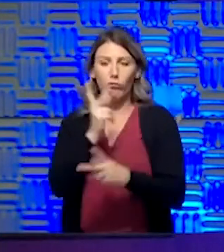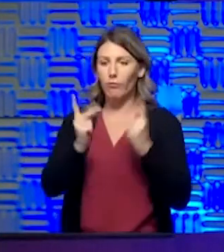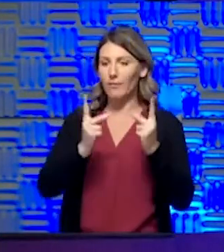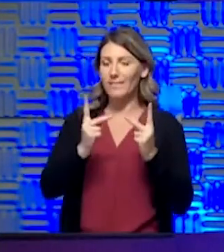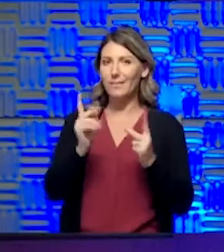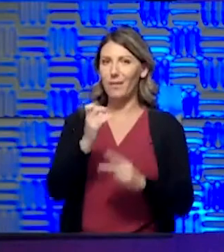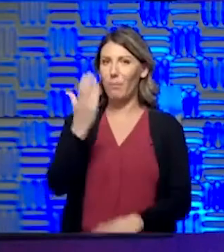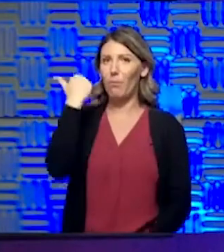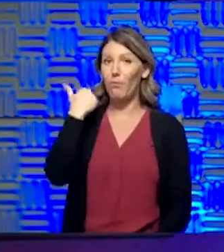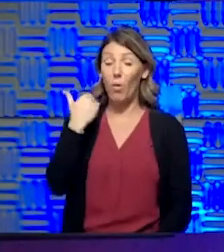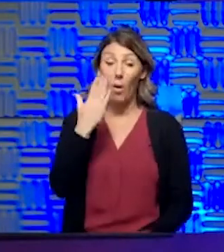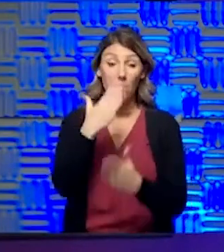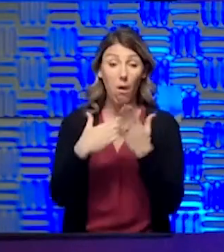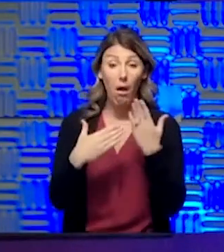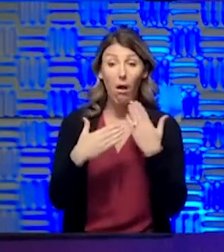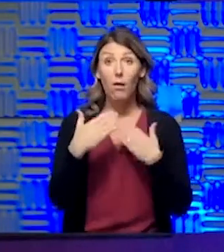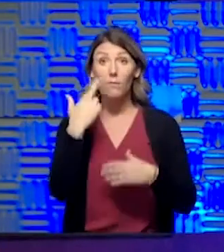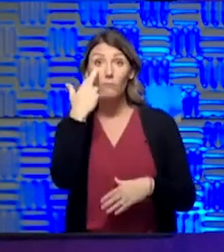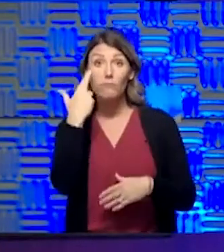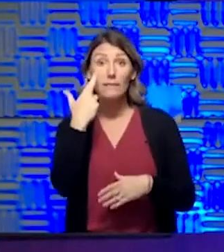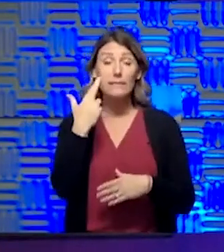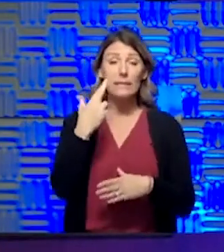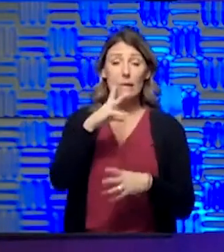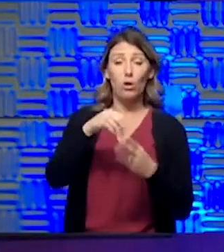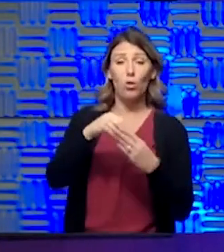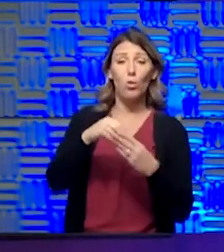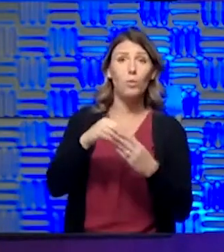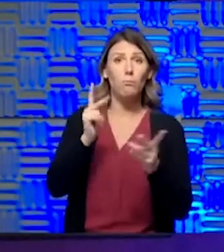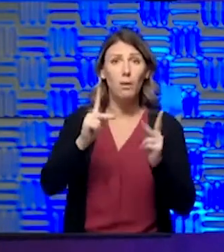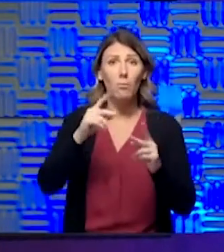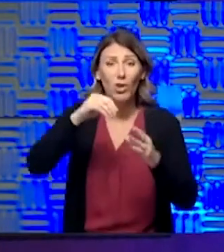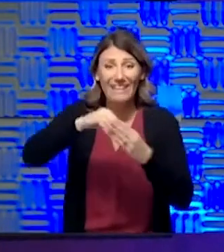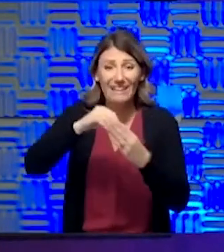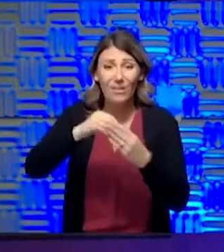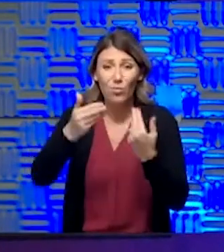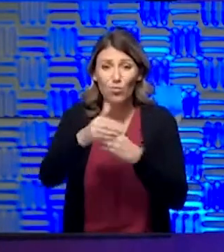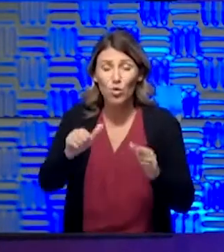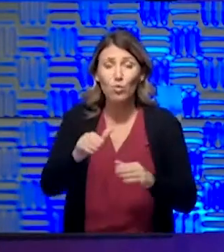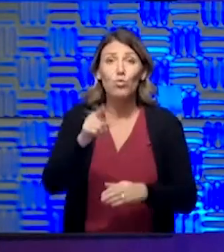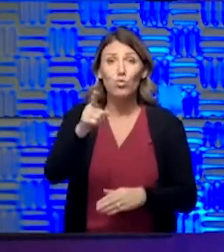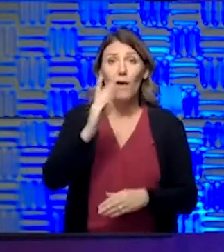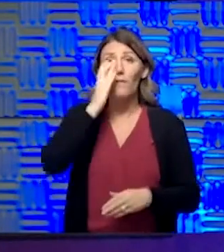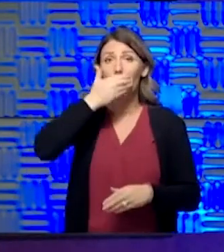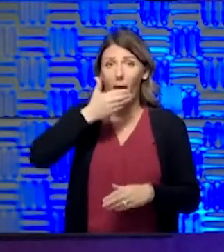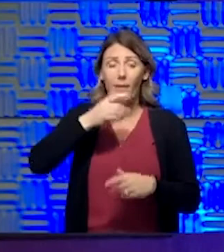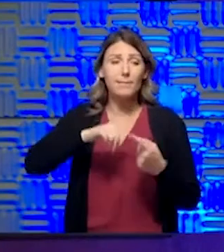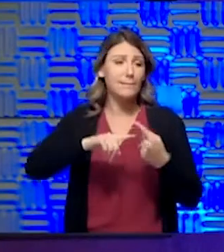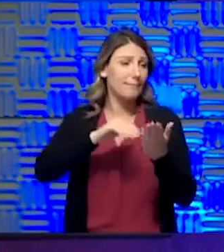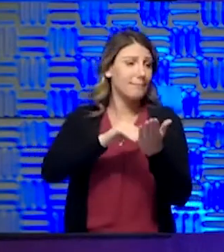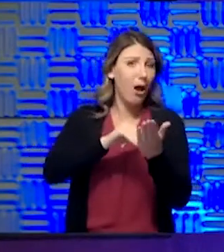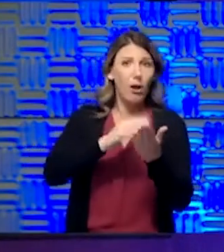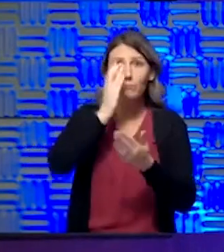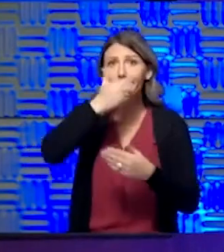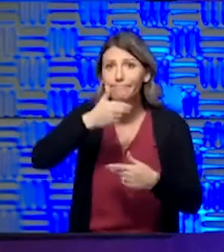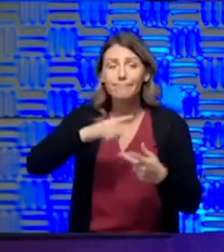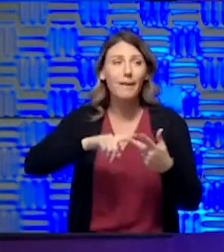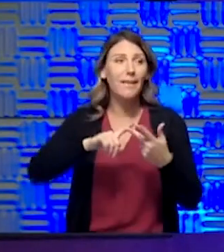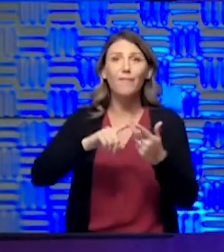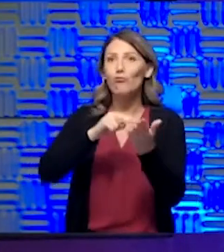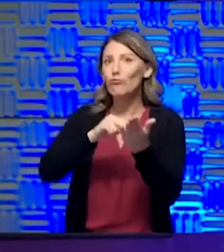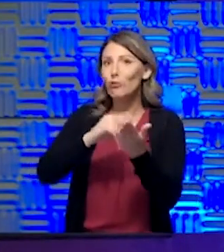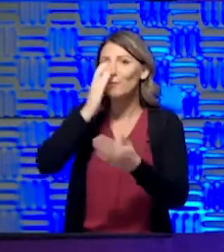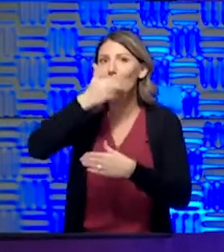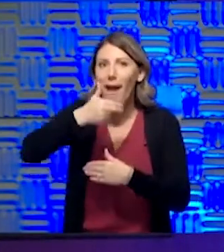of it is because the people in the room with you, including your physician and provider, are going to have face masks on. You're going to have a face mask on. We're going take your temperature when you come in the room